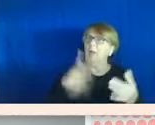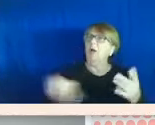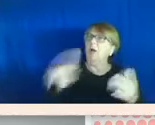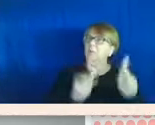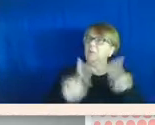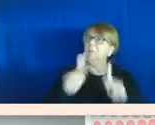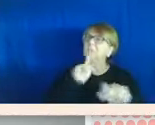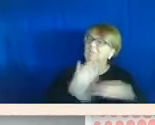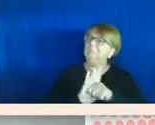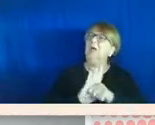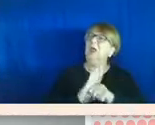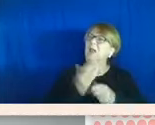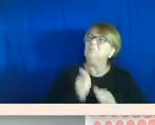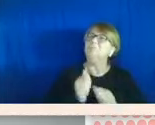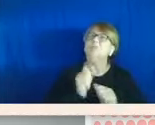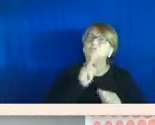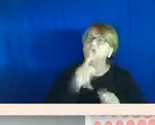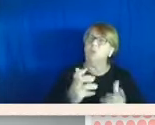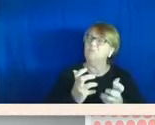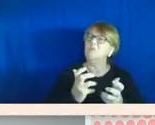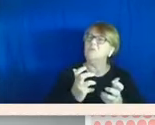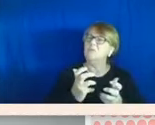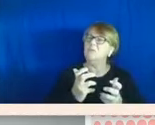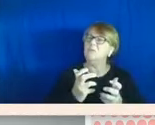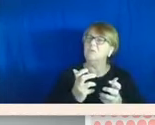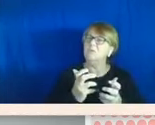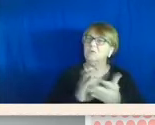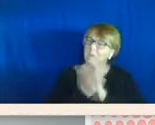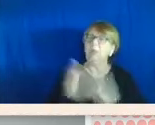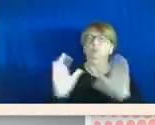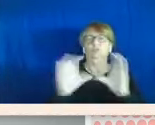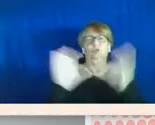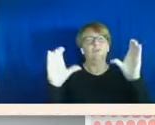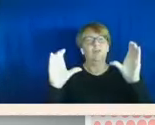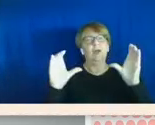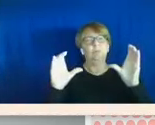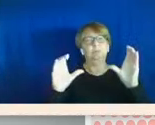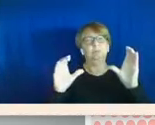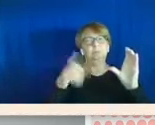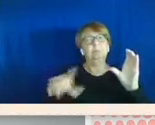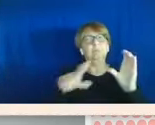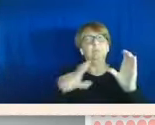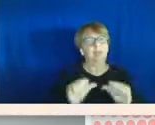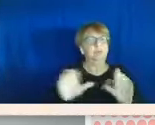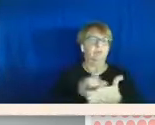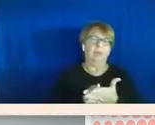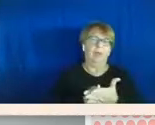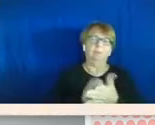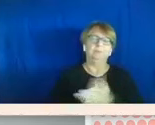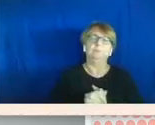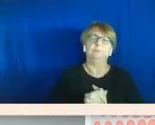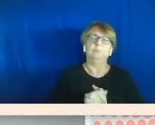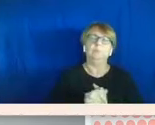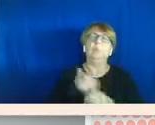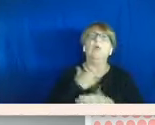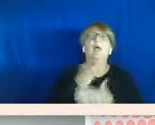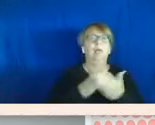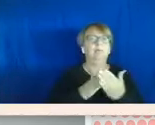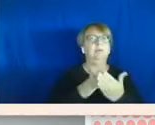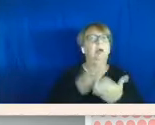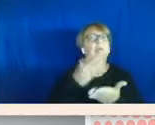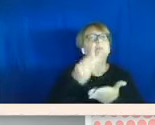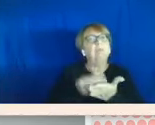really wanted to become certified and have been able to do that. And we have some scholarships available